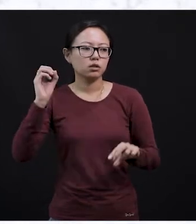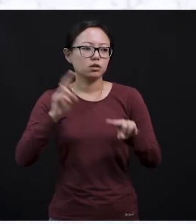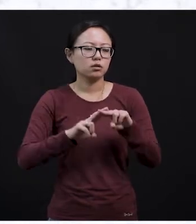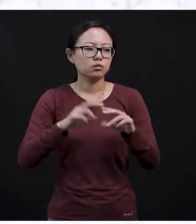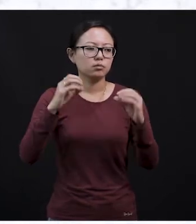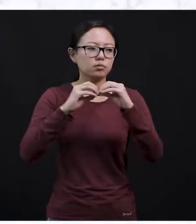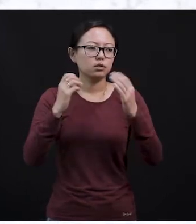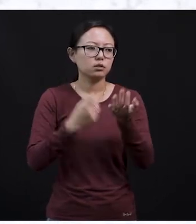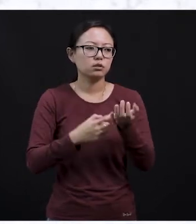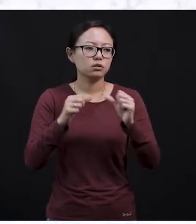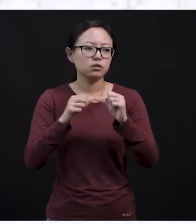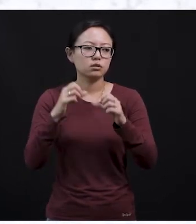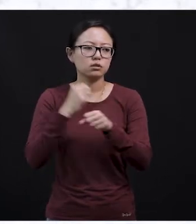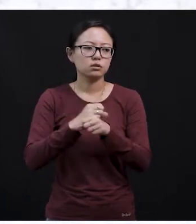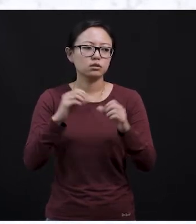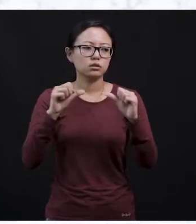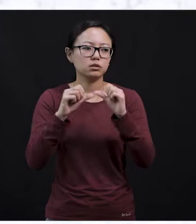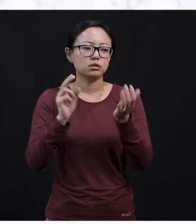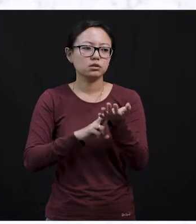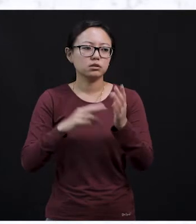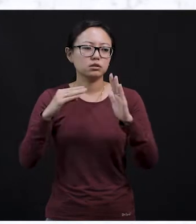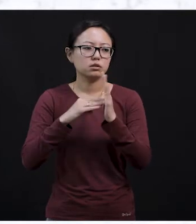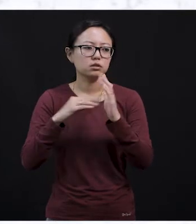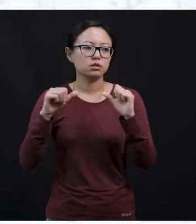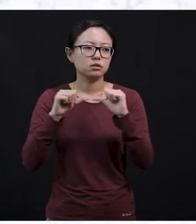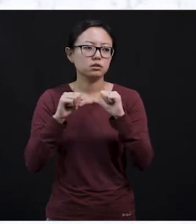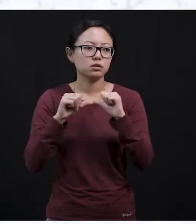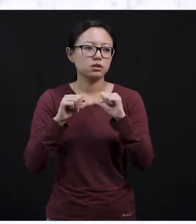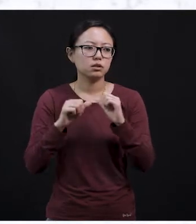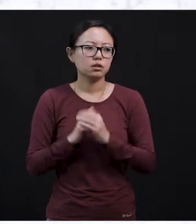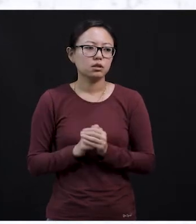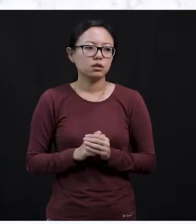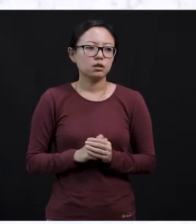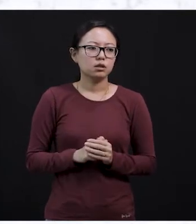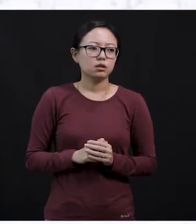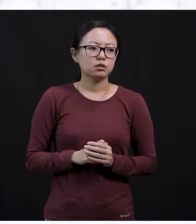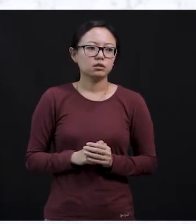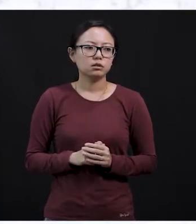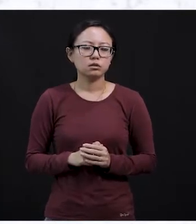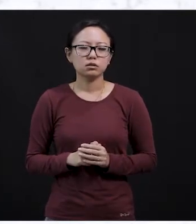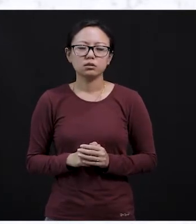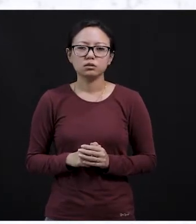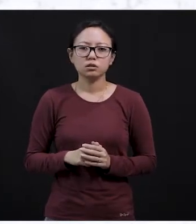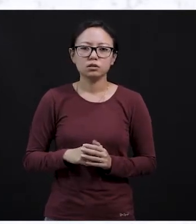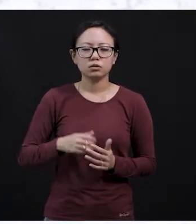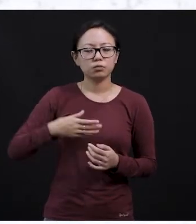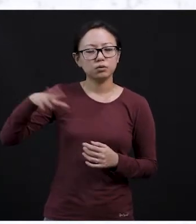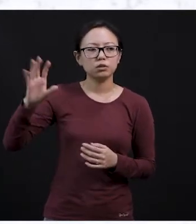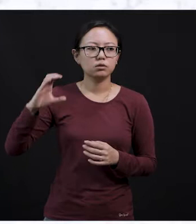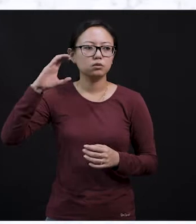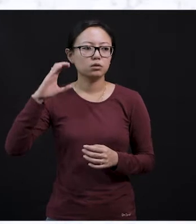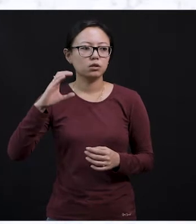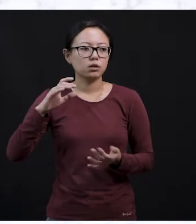1668, the British East India Company received it from the Crown in 1668 and founded the modern city that